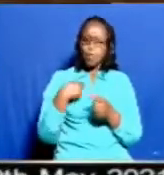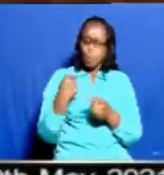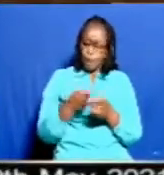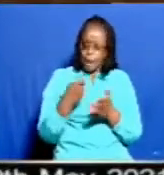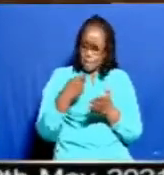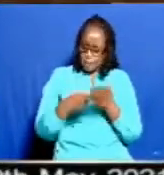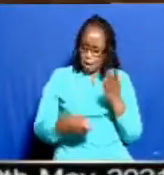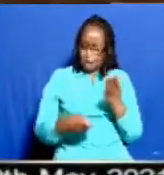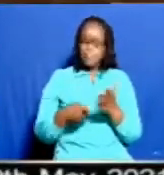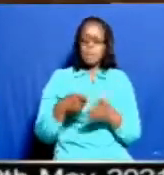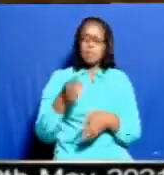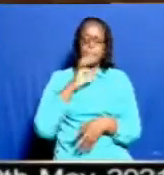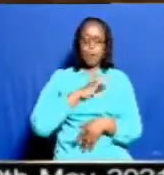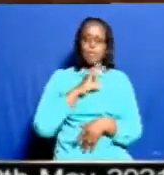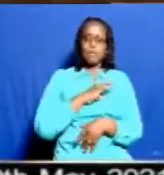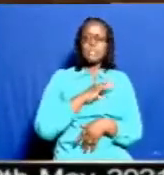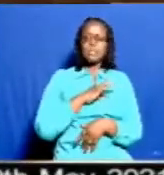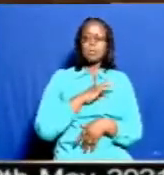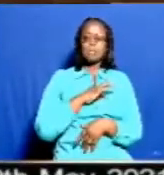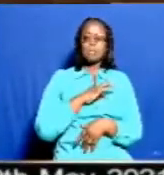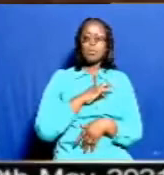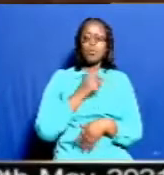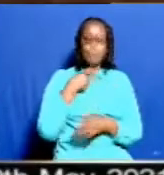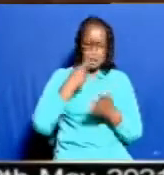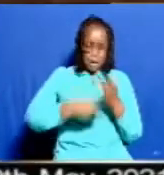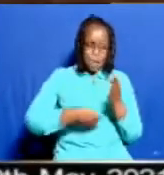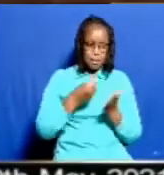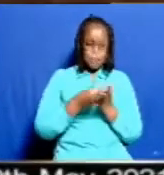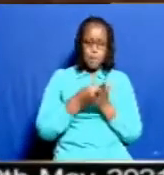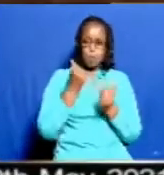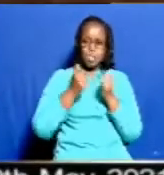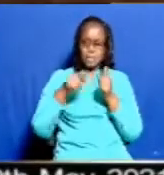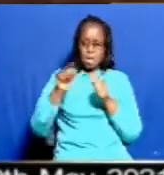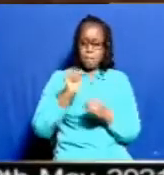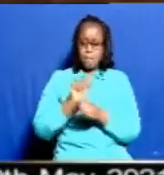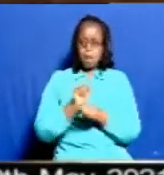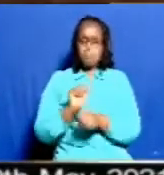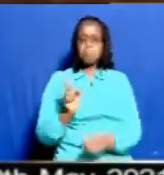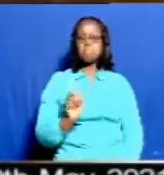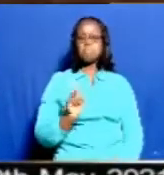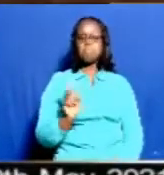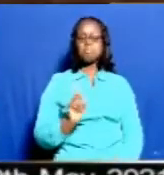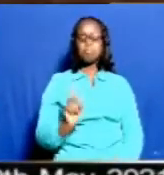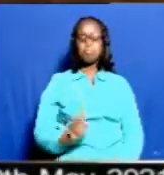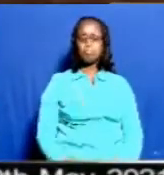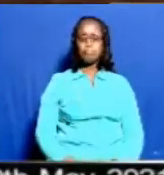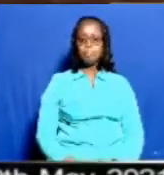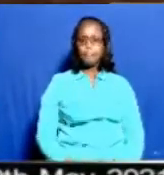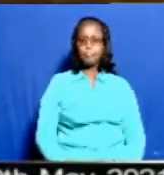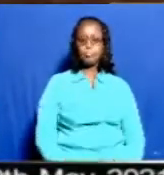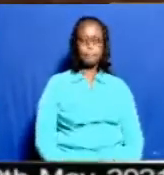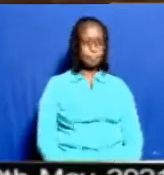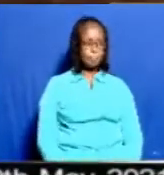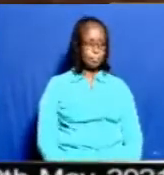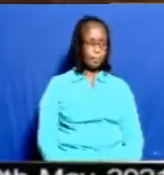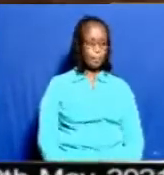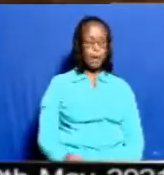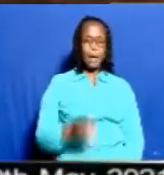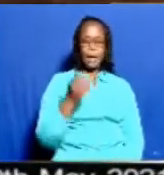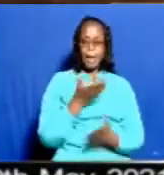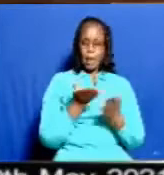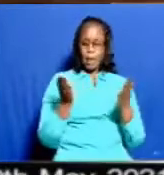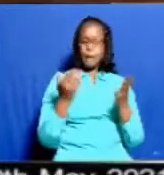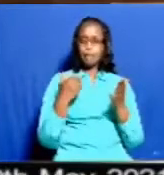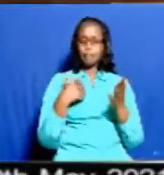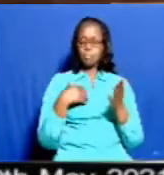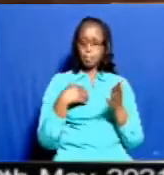that businesses make, not the money they make. If you take the case example of Kenya Airways, not Kenya Airways, any airline, Honorable Speaker,